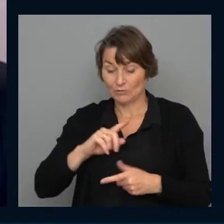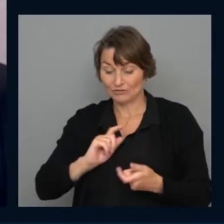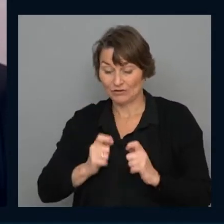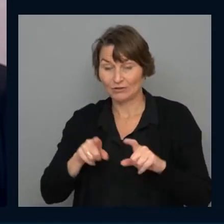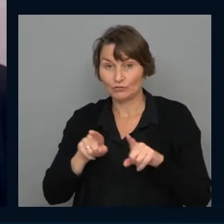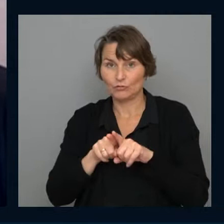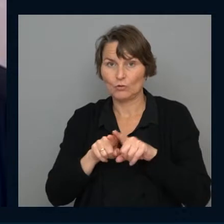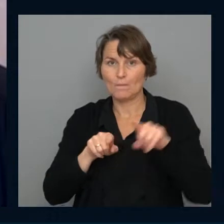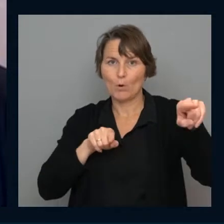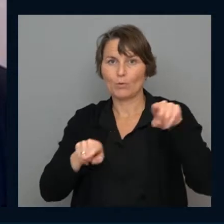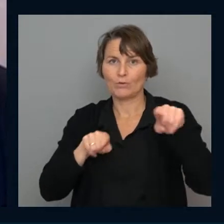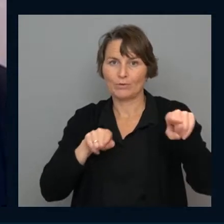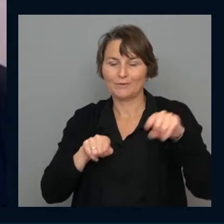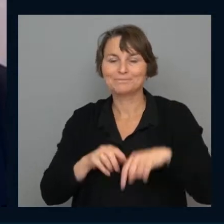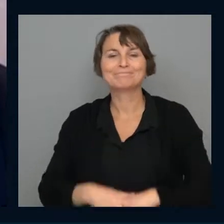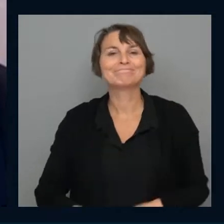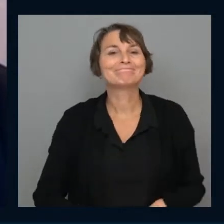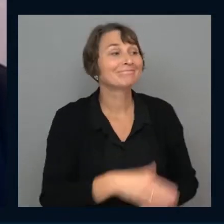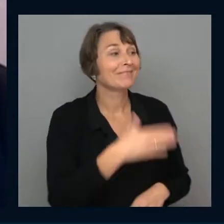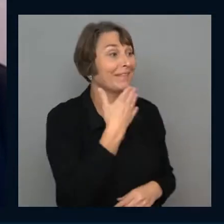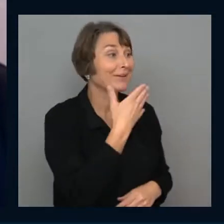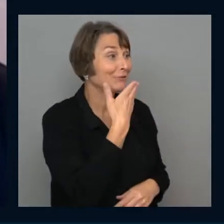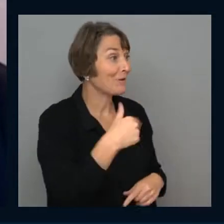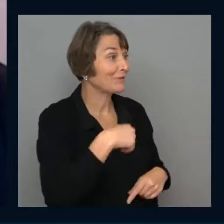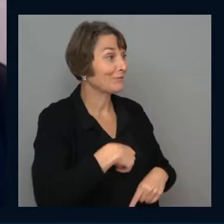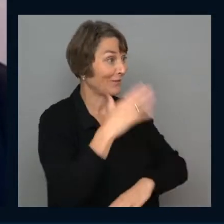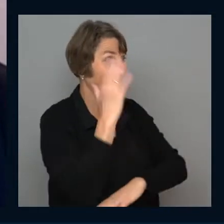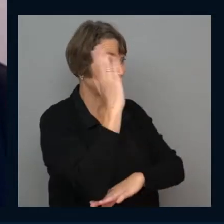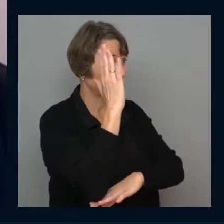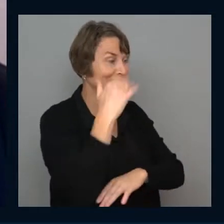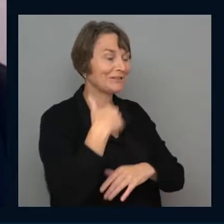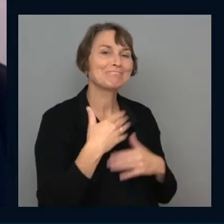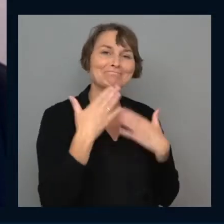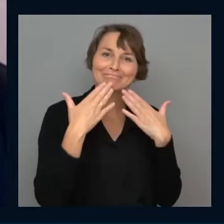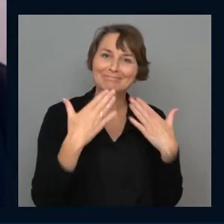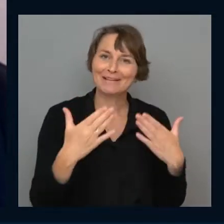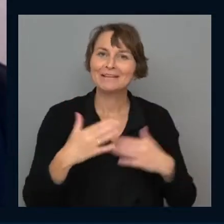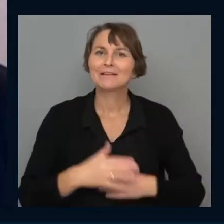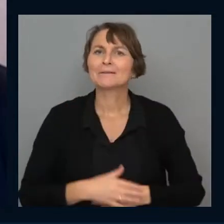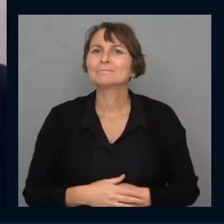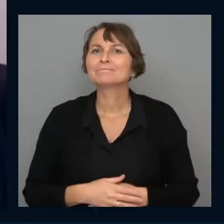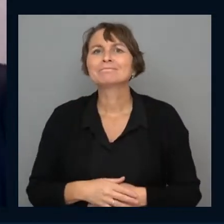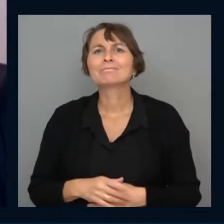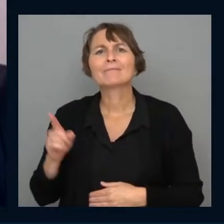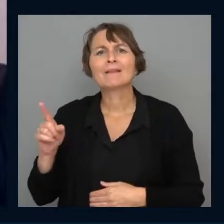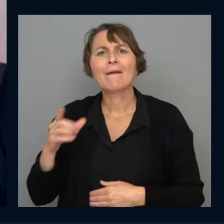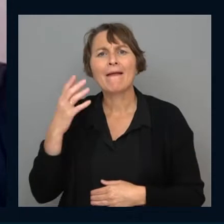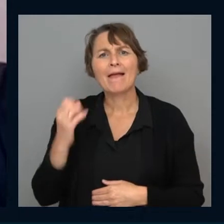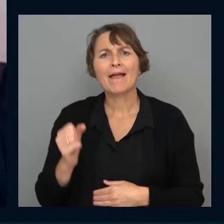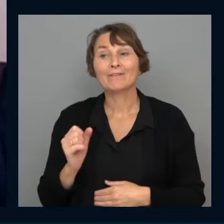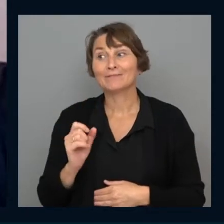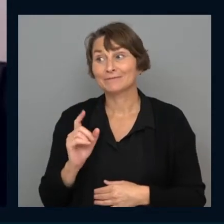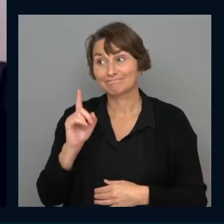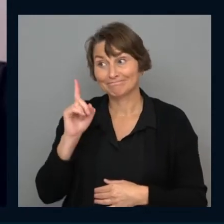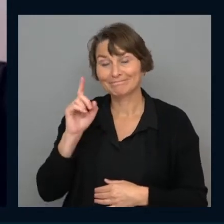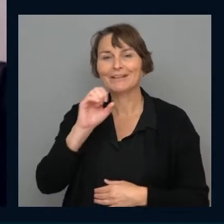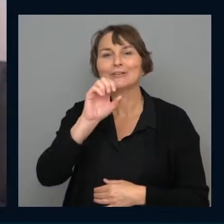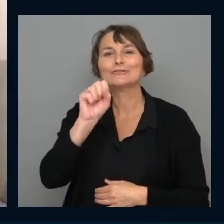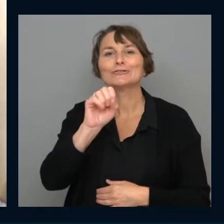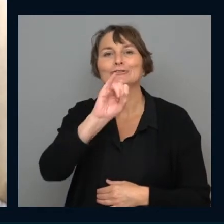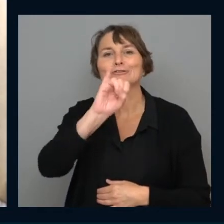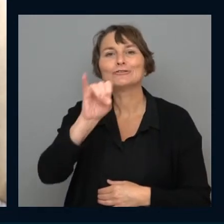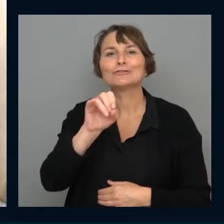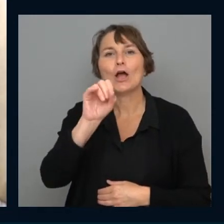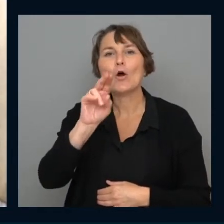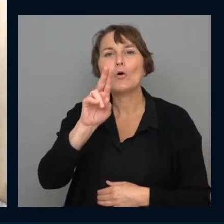well, thanks so much. And thanks for the session once again. I think Sjoukje has also some questions from our viewers for Abel. Yeah,